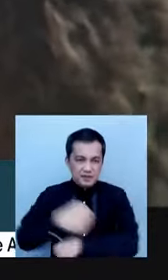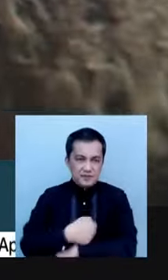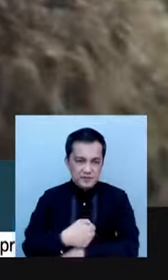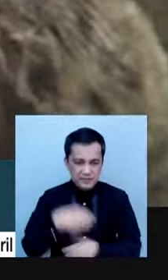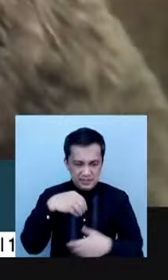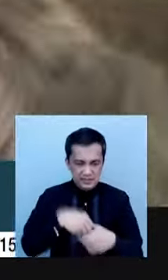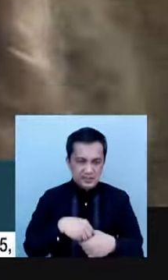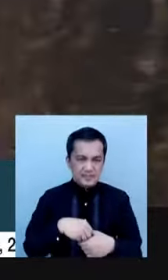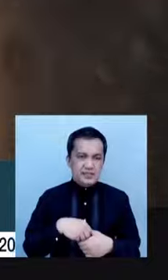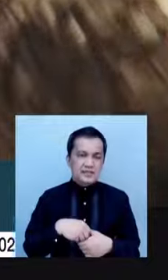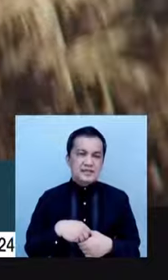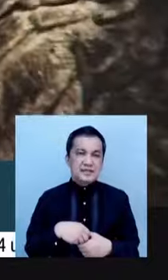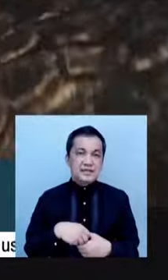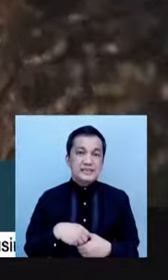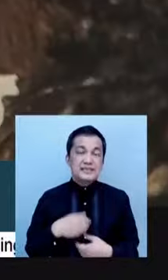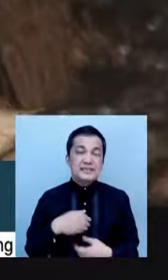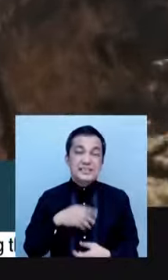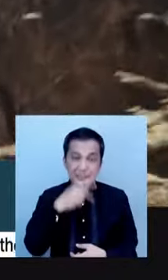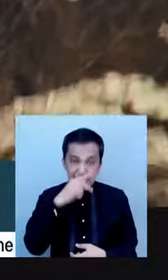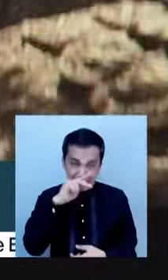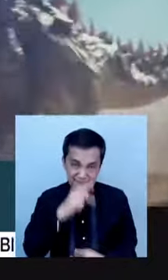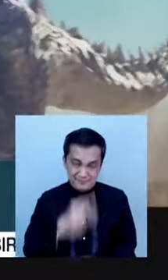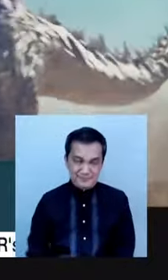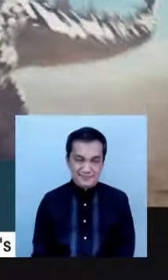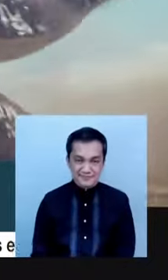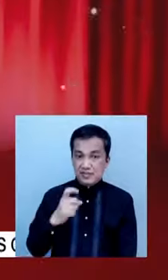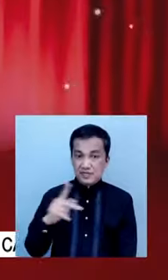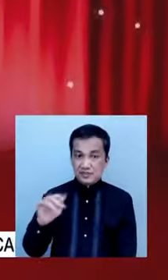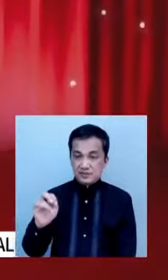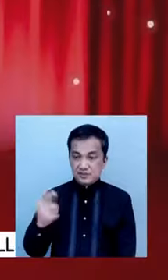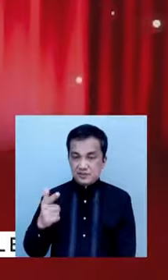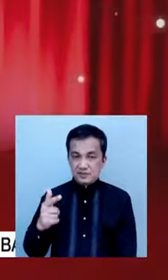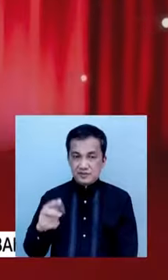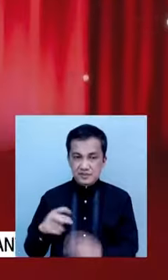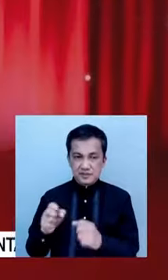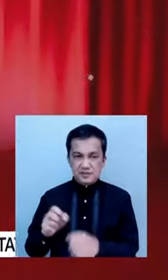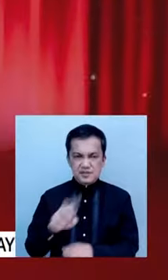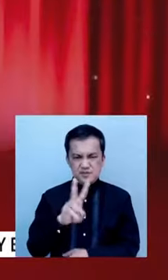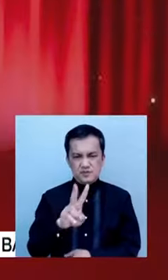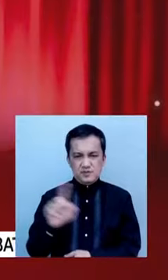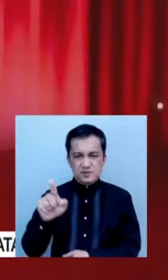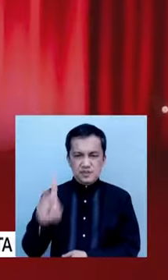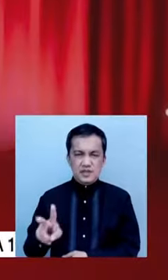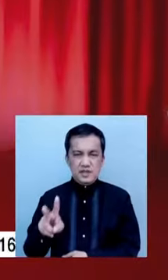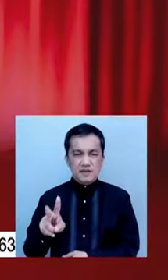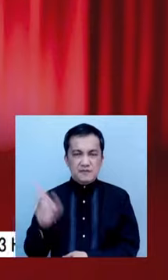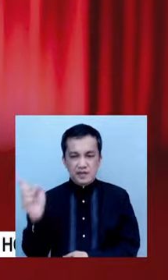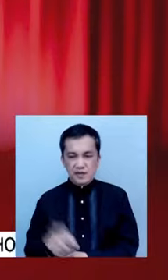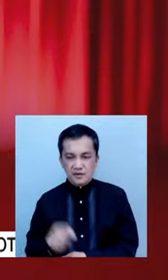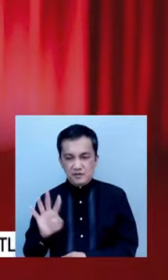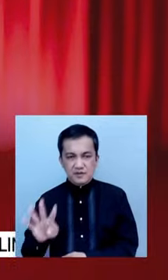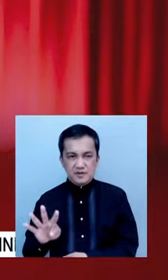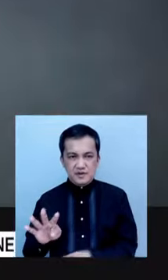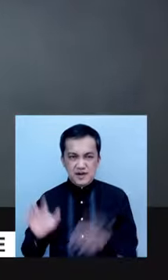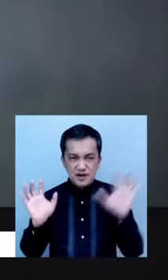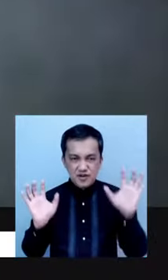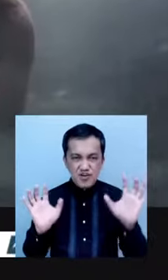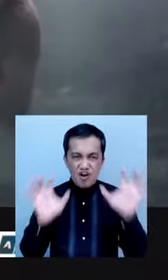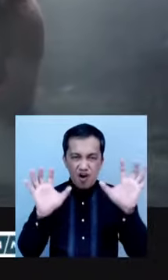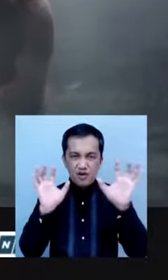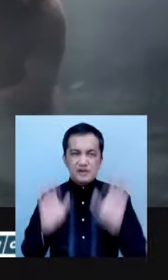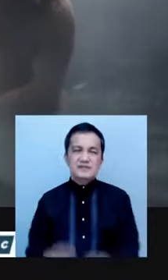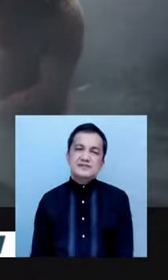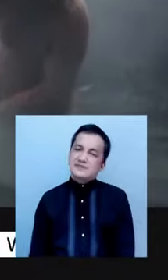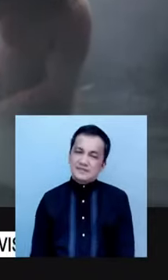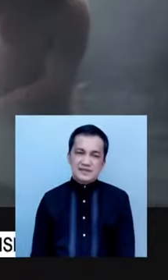Titan. And for Godzilla fans, you may be this 2.5 out of 4 roar kisses. I'm Manny